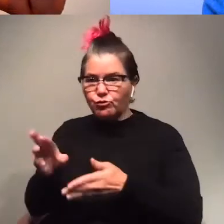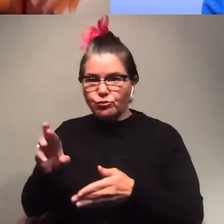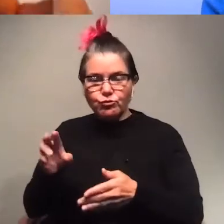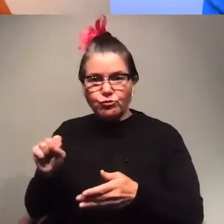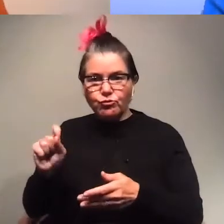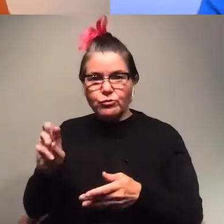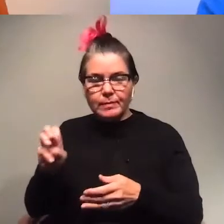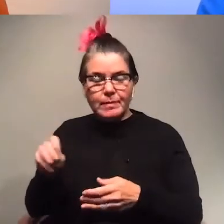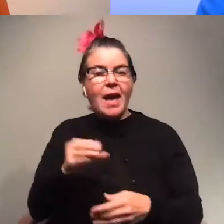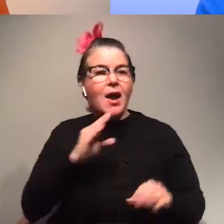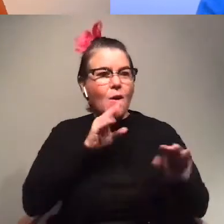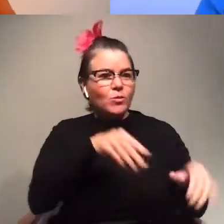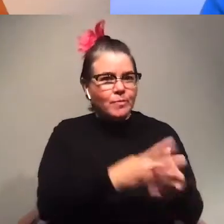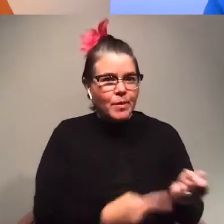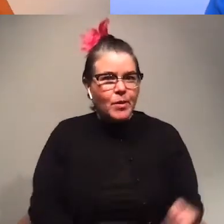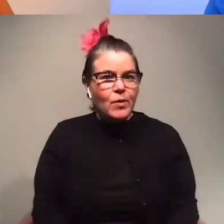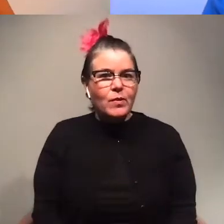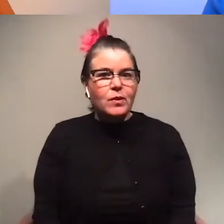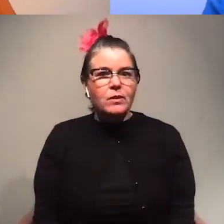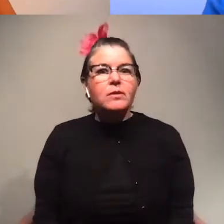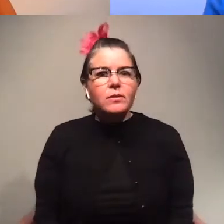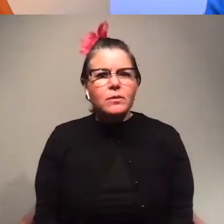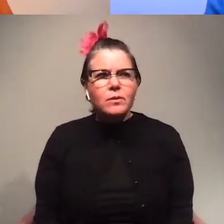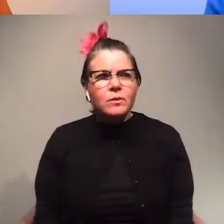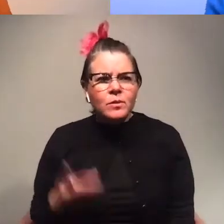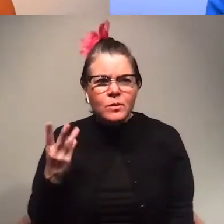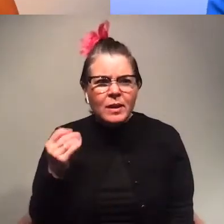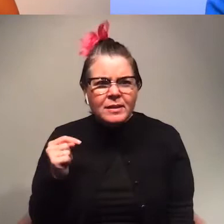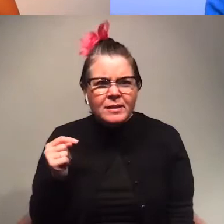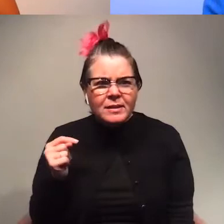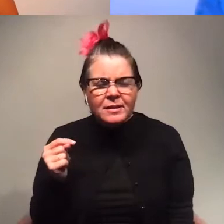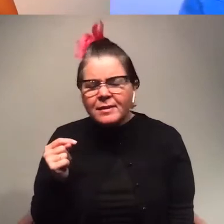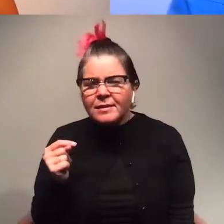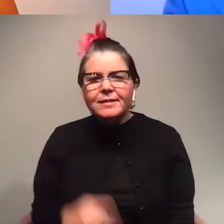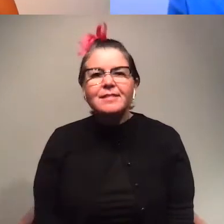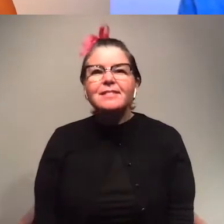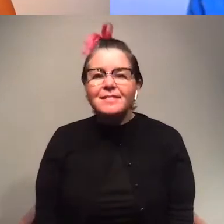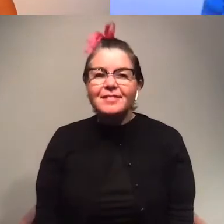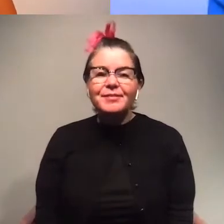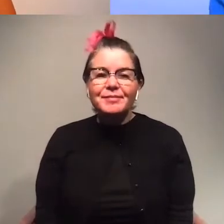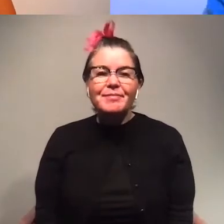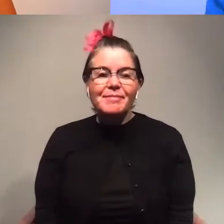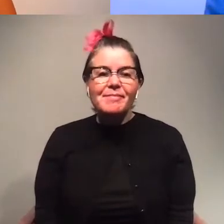ocean. I was like, what? Everywhere.